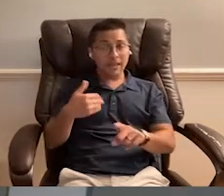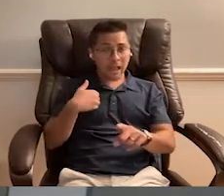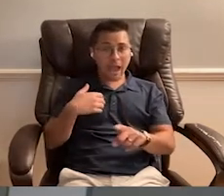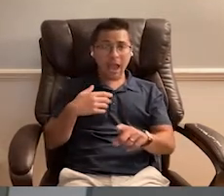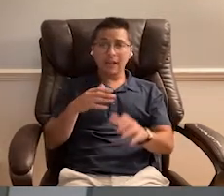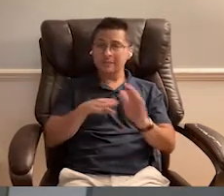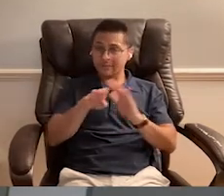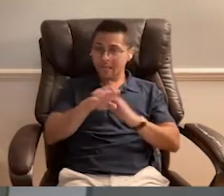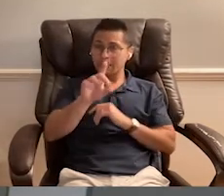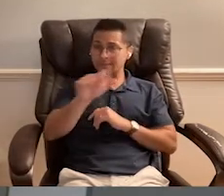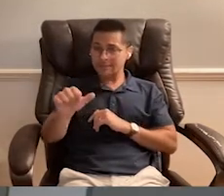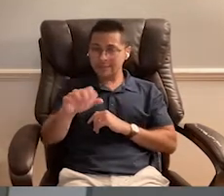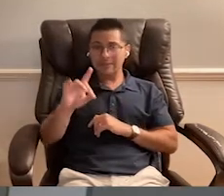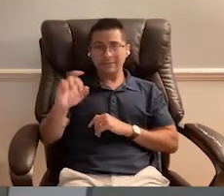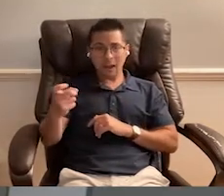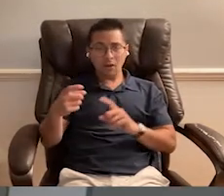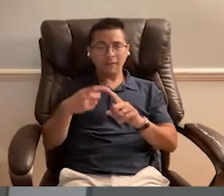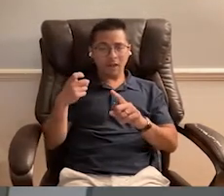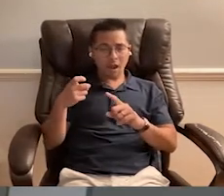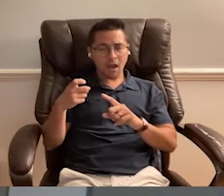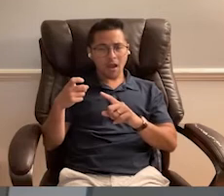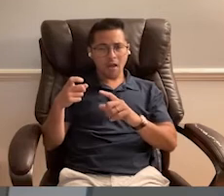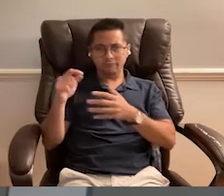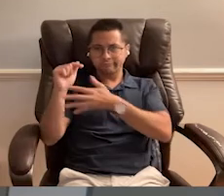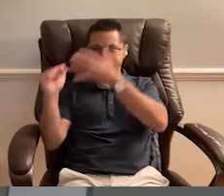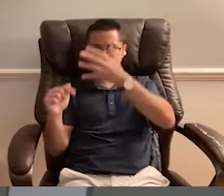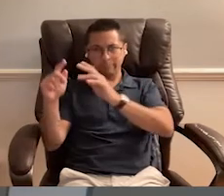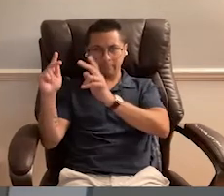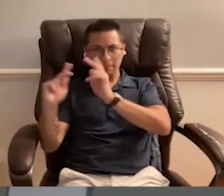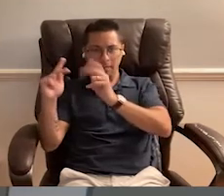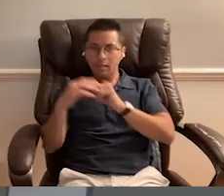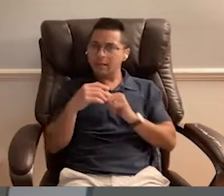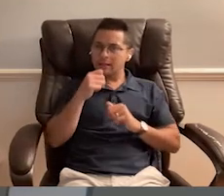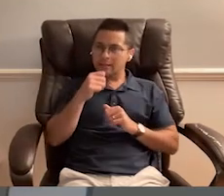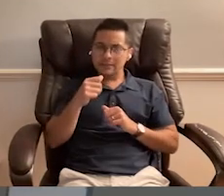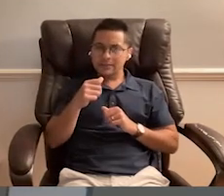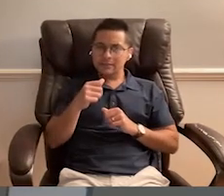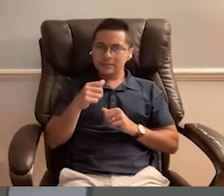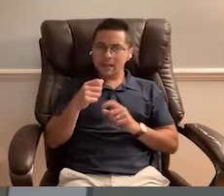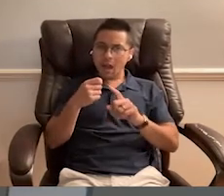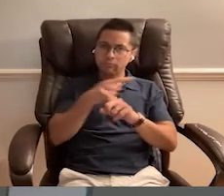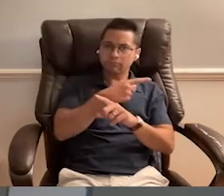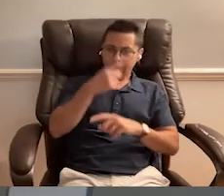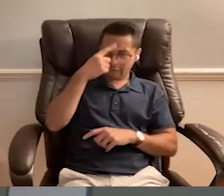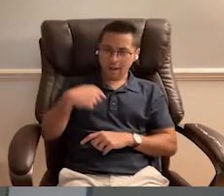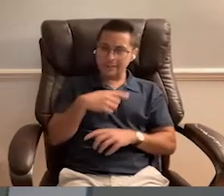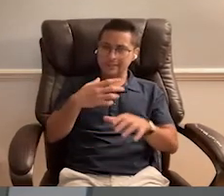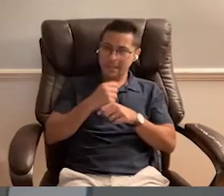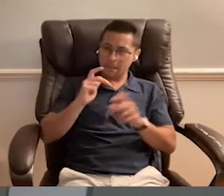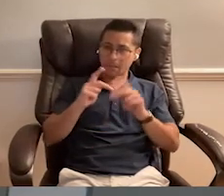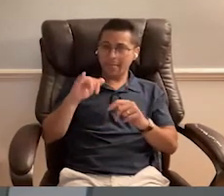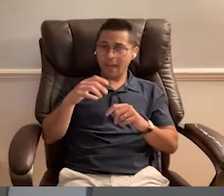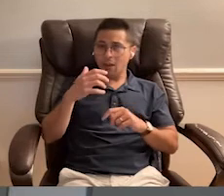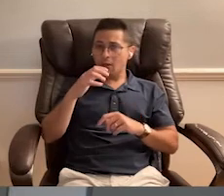what we're looking for is an individual who has a developmental disability as diagnosed prior to the age of 18. It's not uncommon